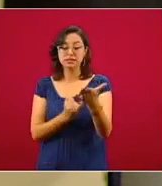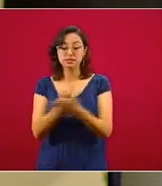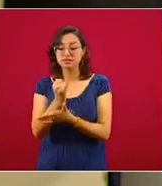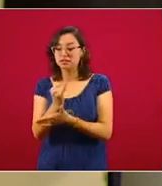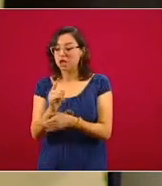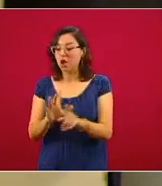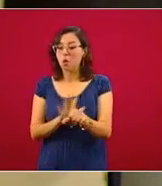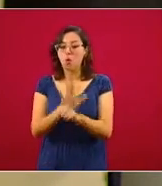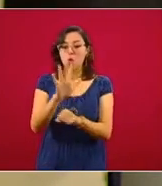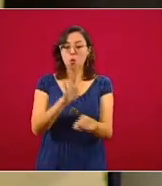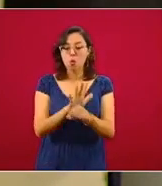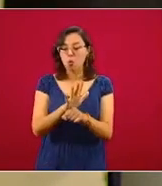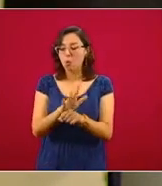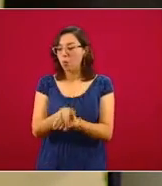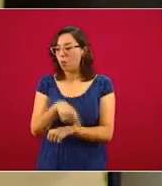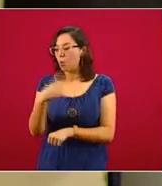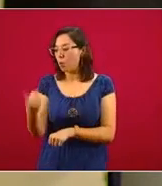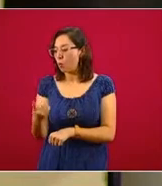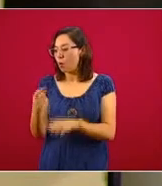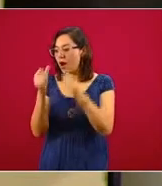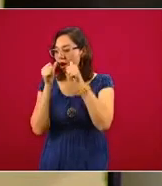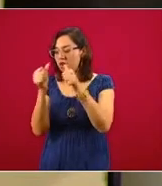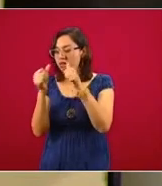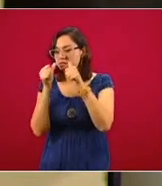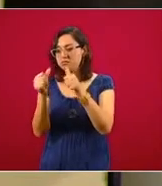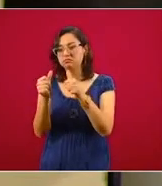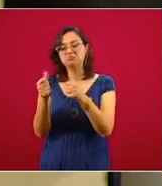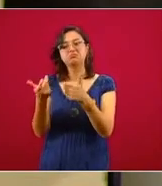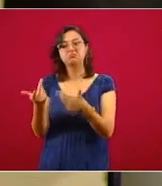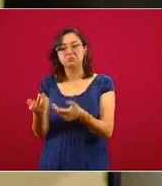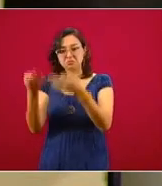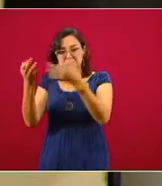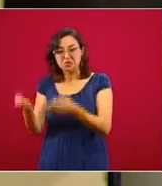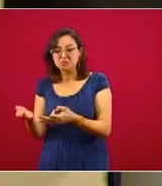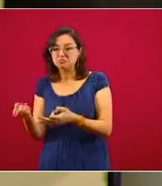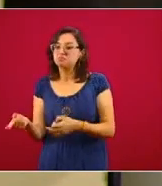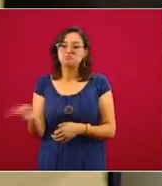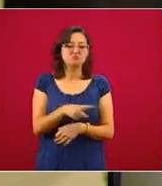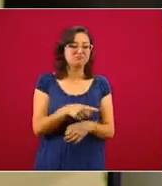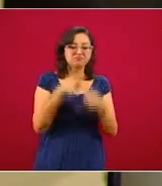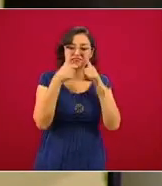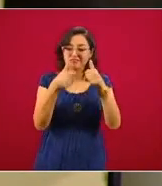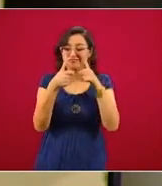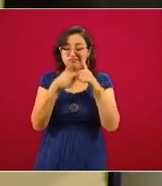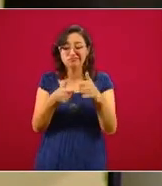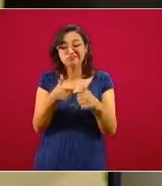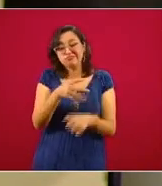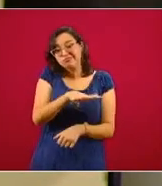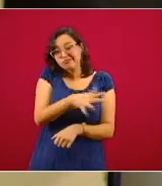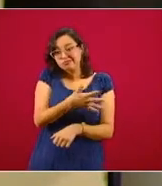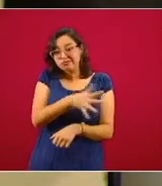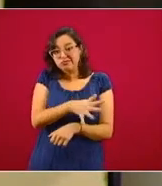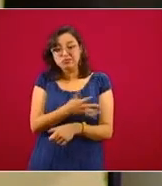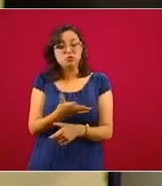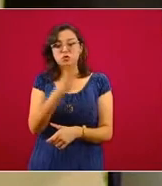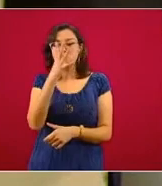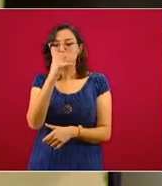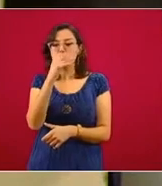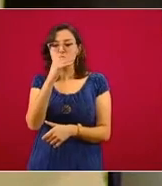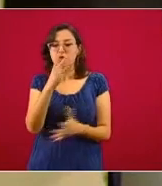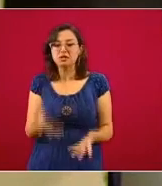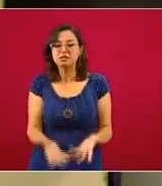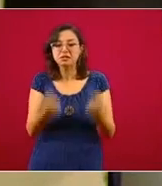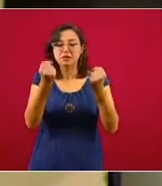to have to decide who's going to receive palliative care because they're not going to have all